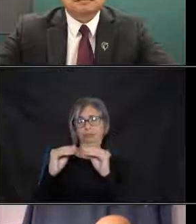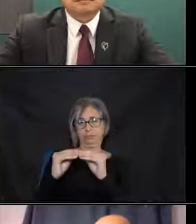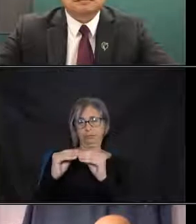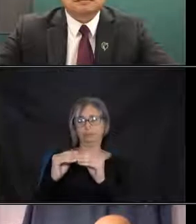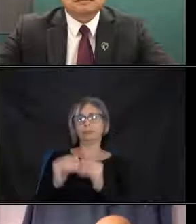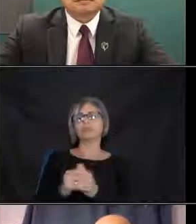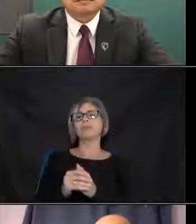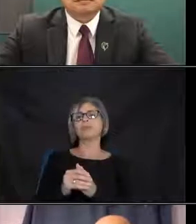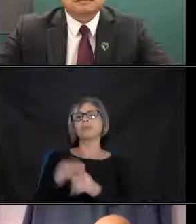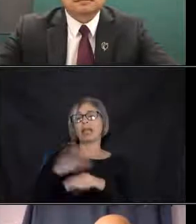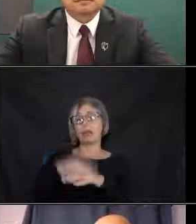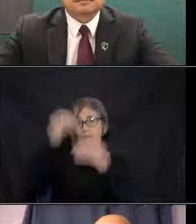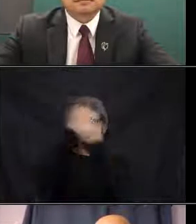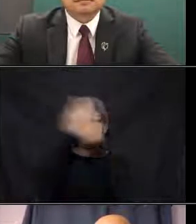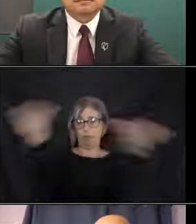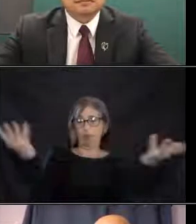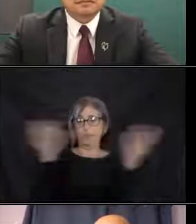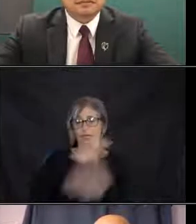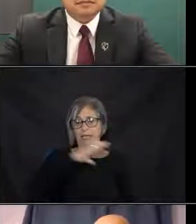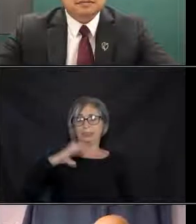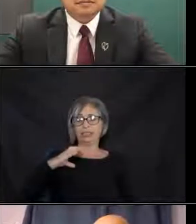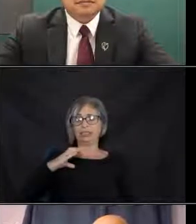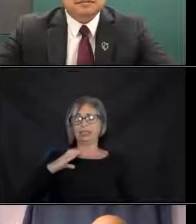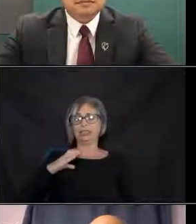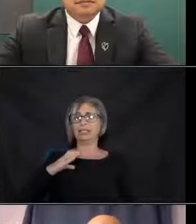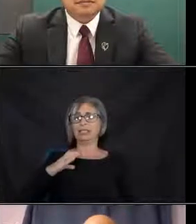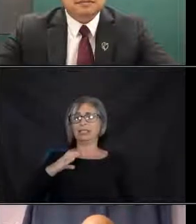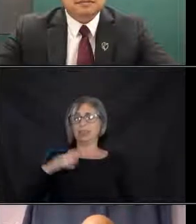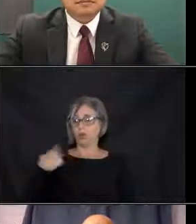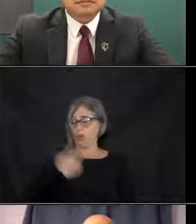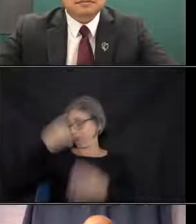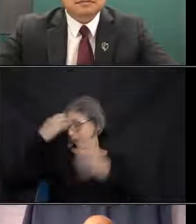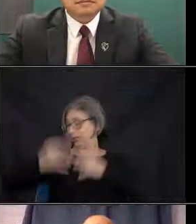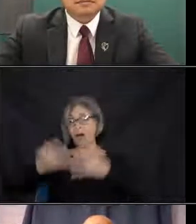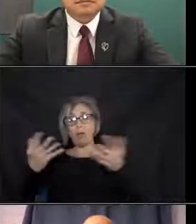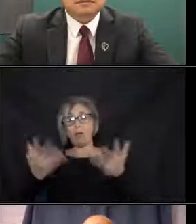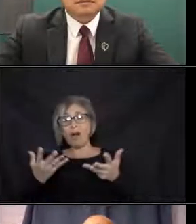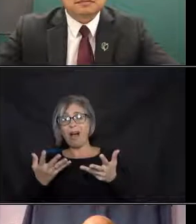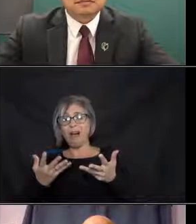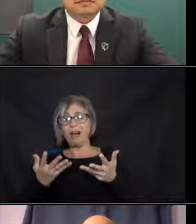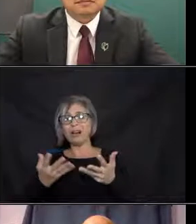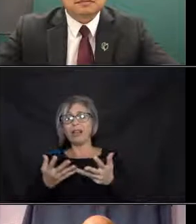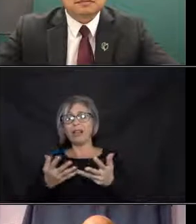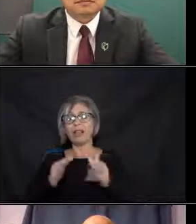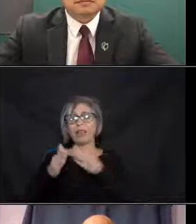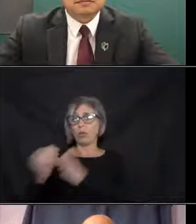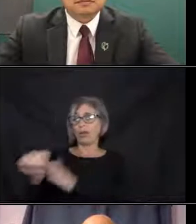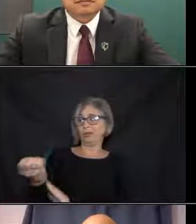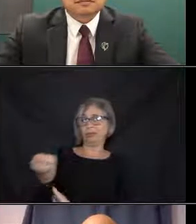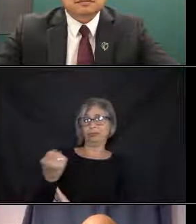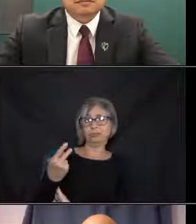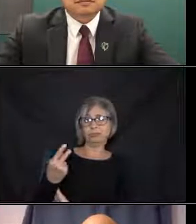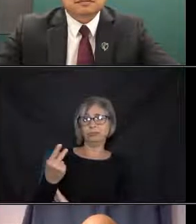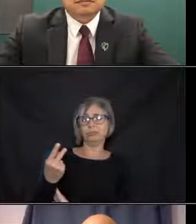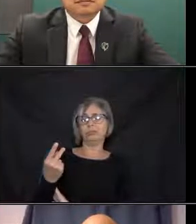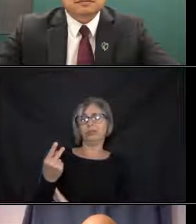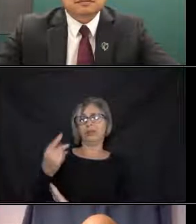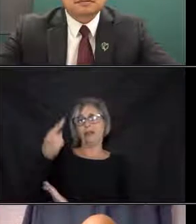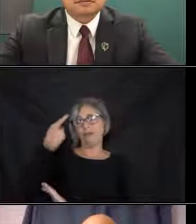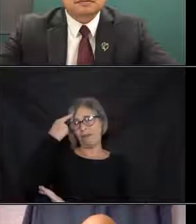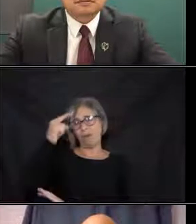I'd like to inform the commission that we decided that the expected rate of return, I believe, for